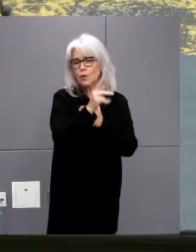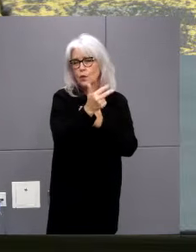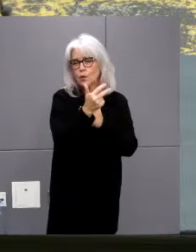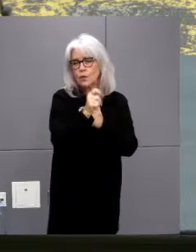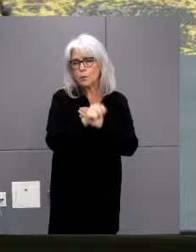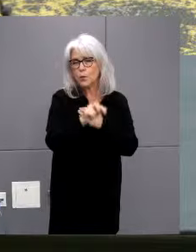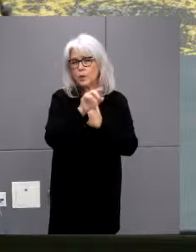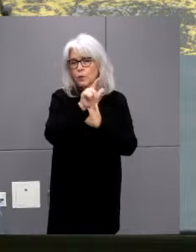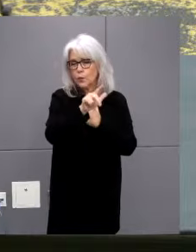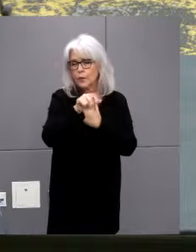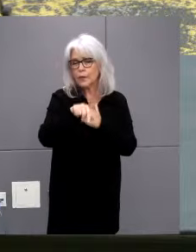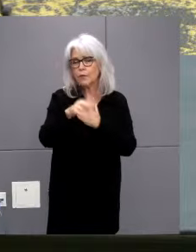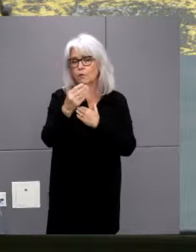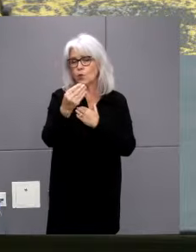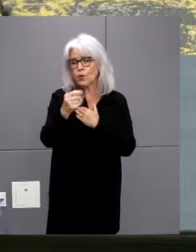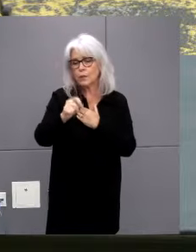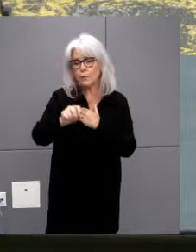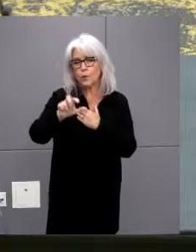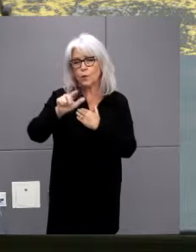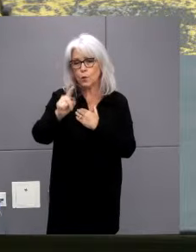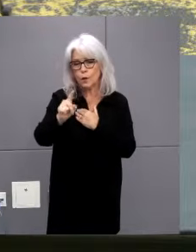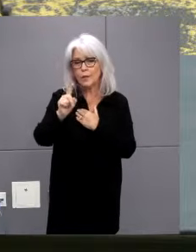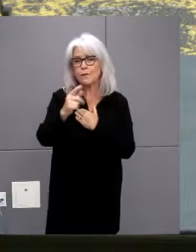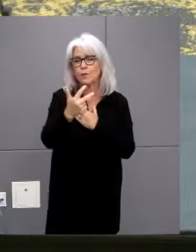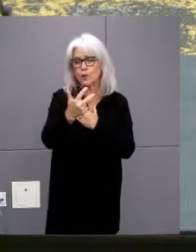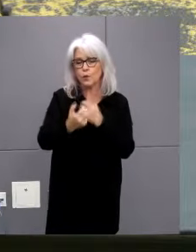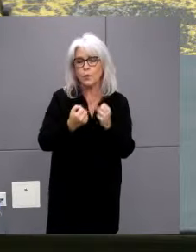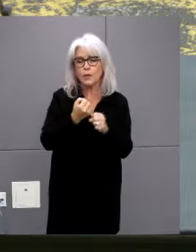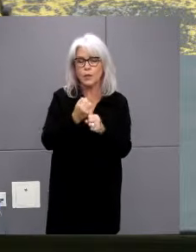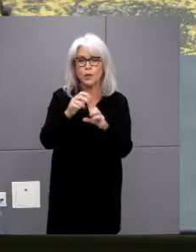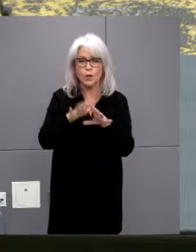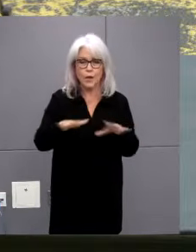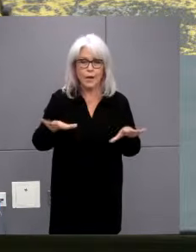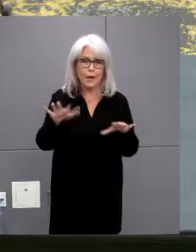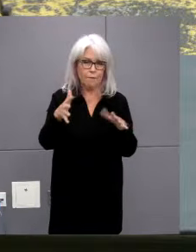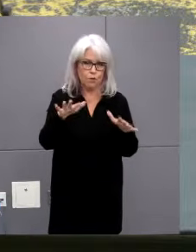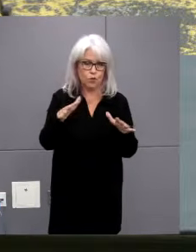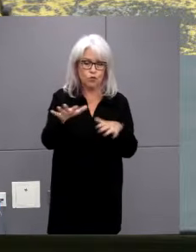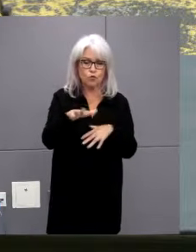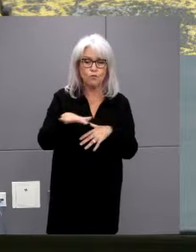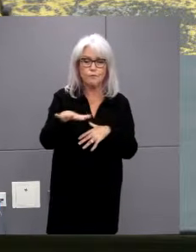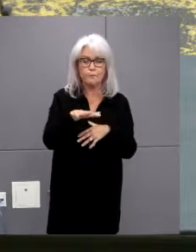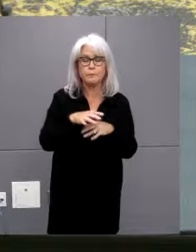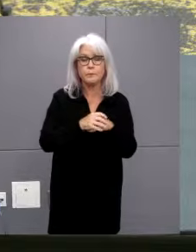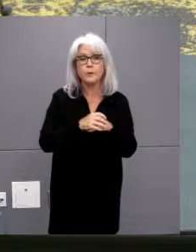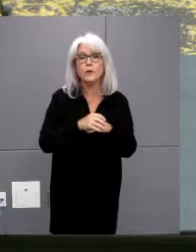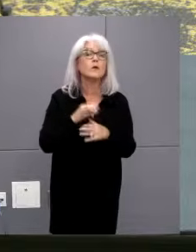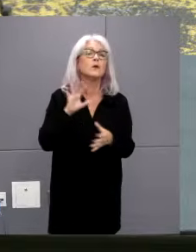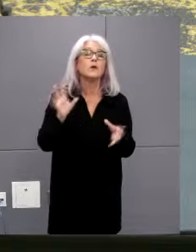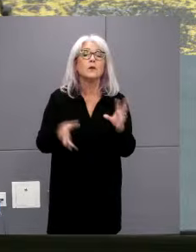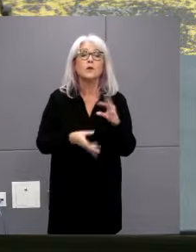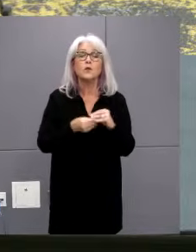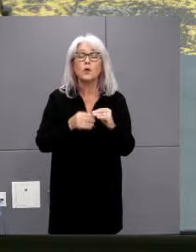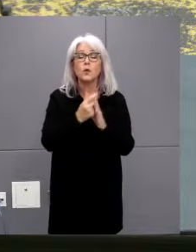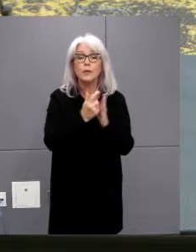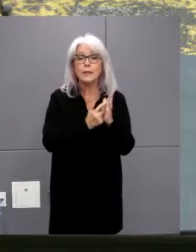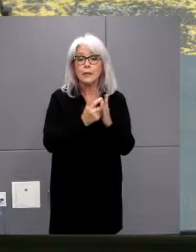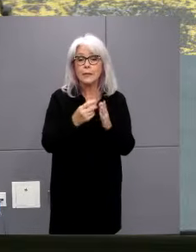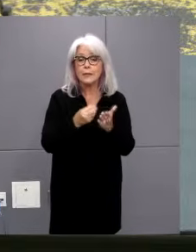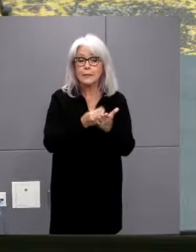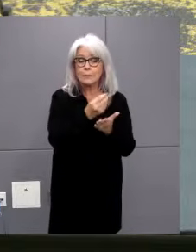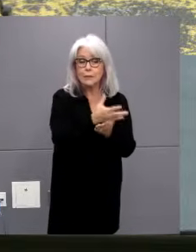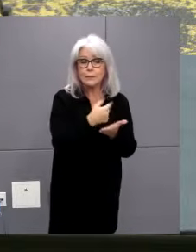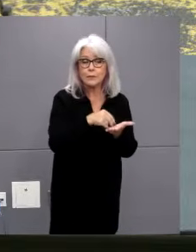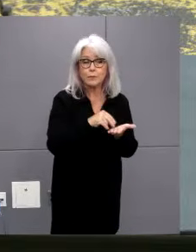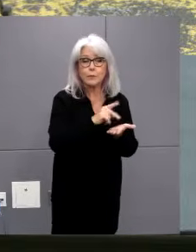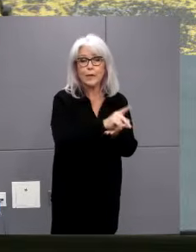and 14.1 for a 3-year average. The total legal expenses for the month that were paid